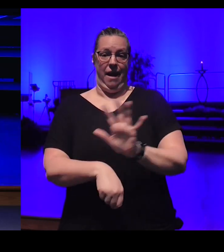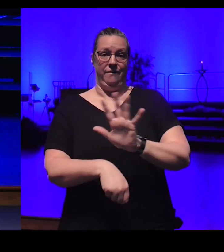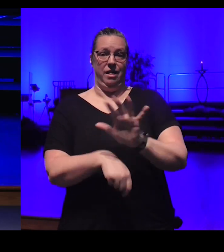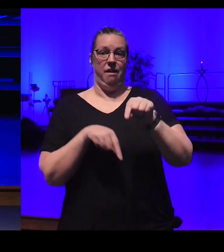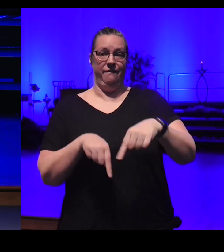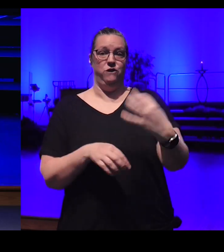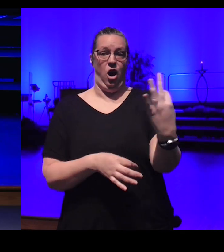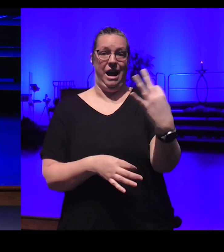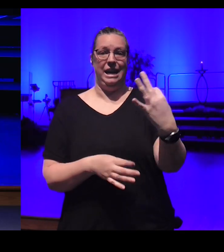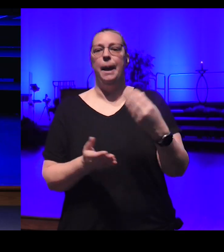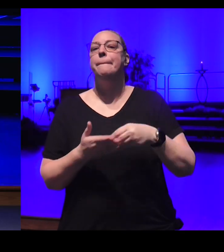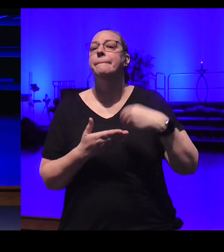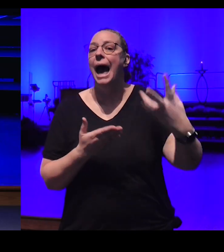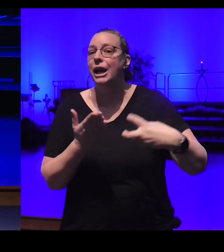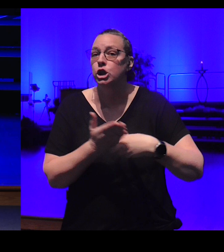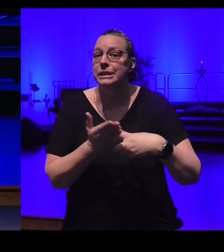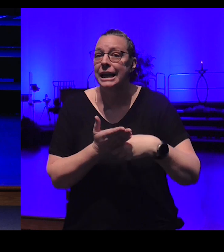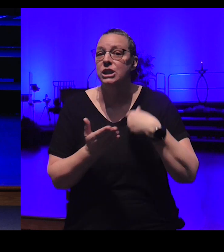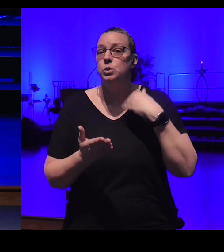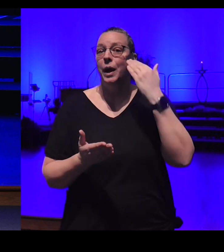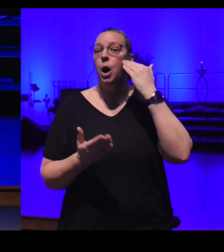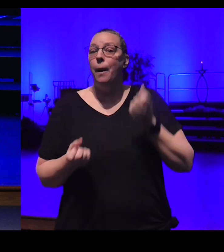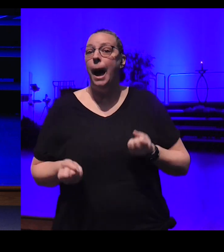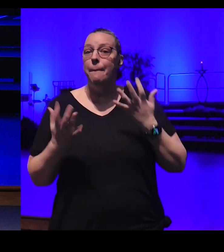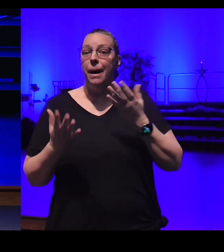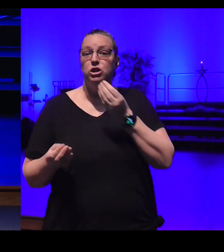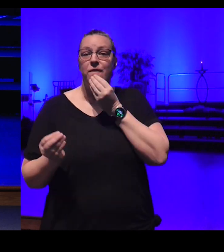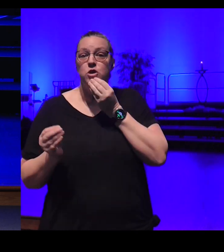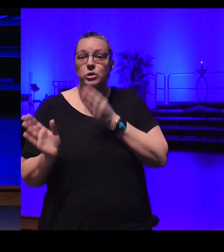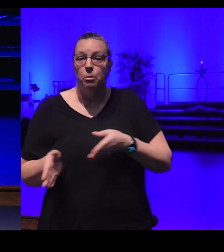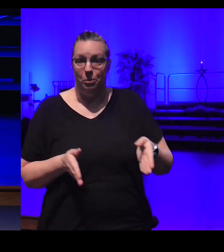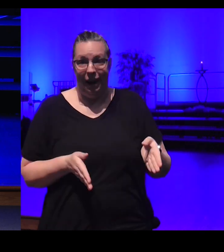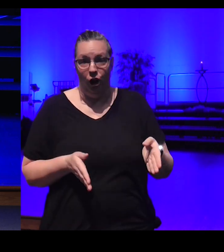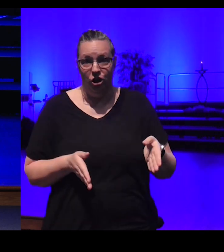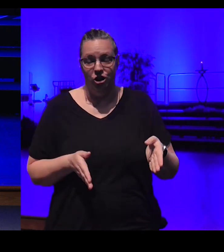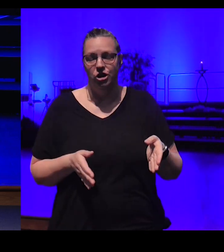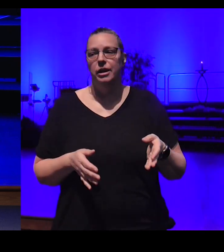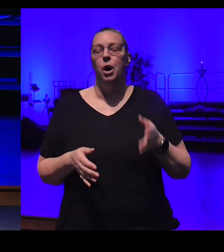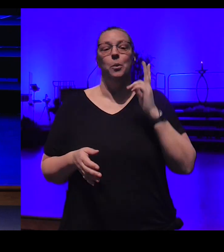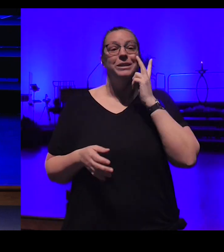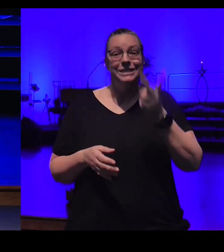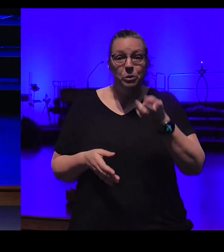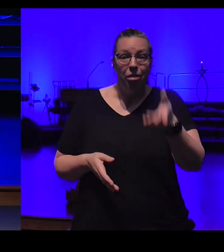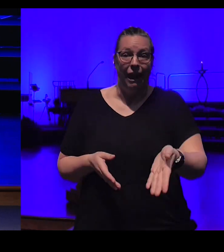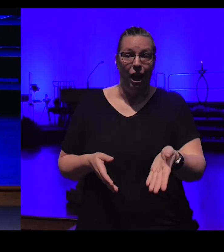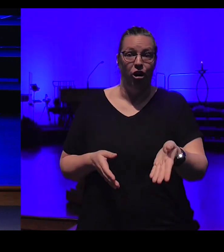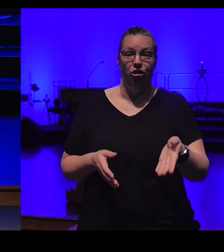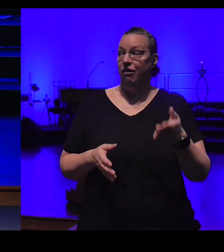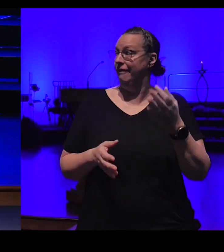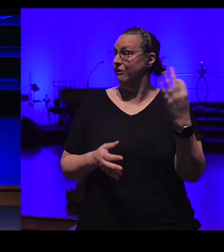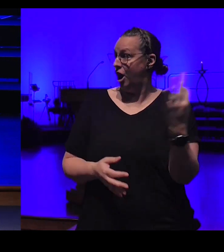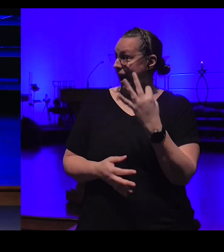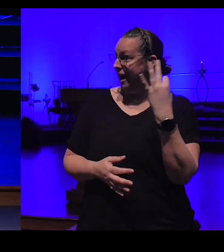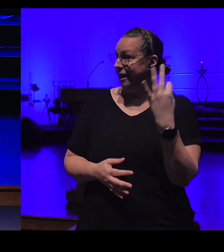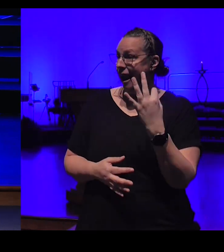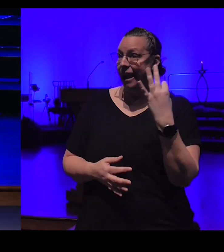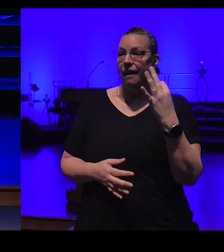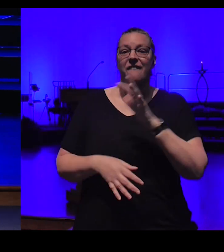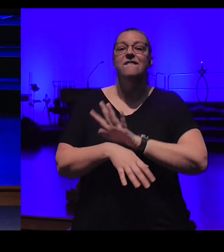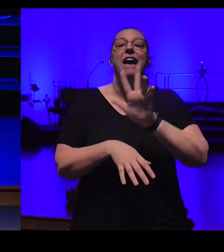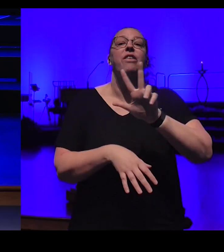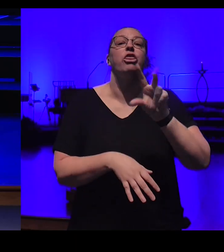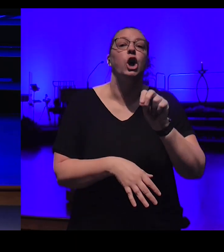ahead of time so that we know how much food to prepare. And we'll see you there Friday, 5:30, Community Center.